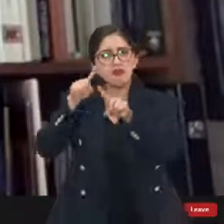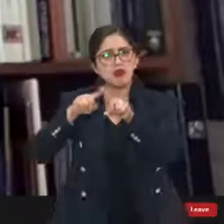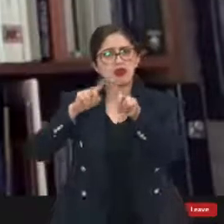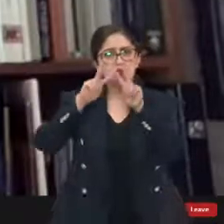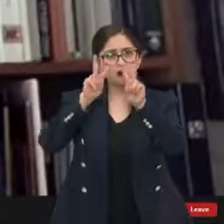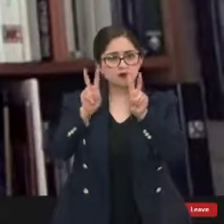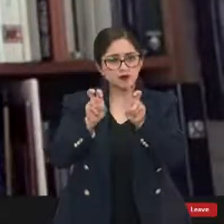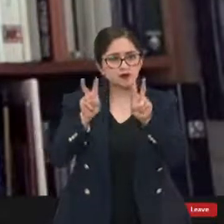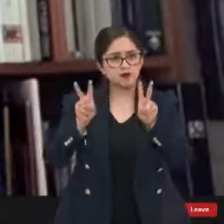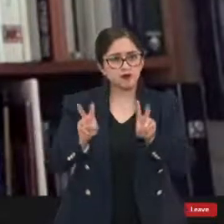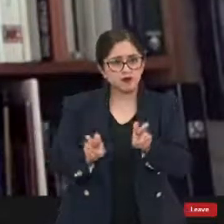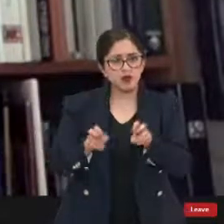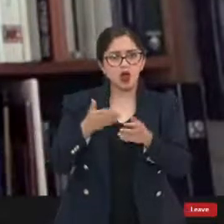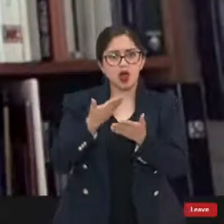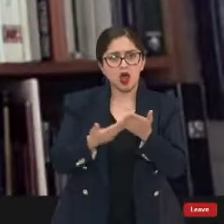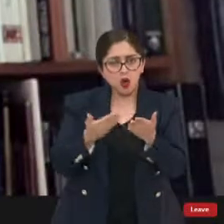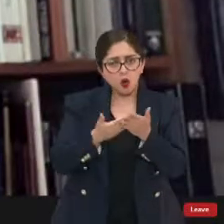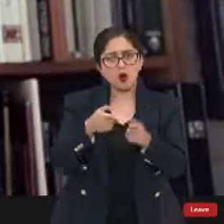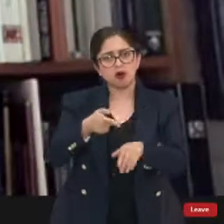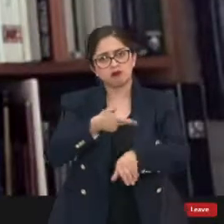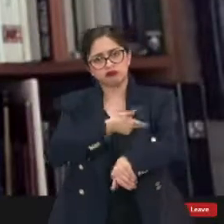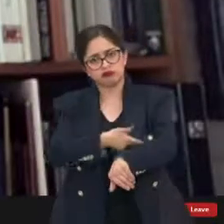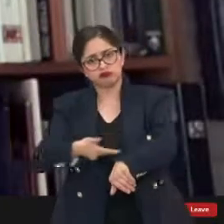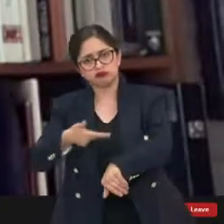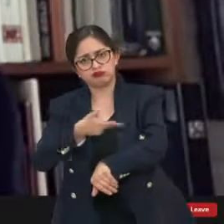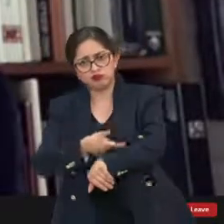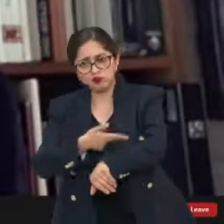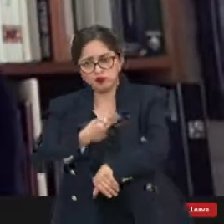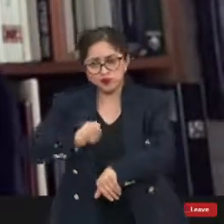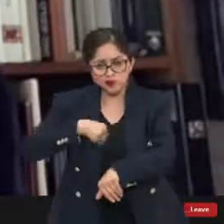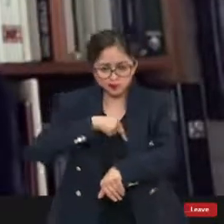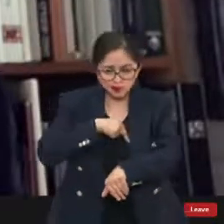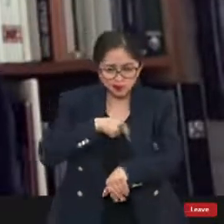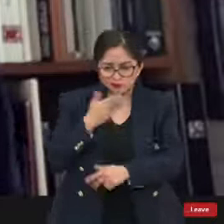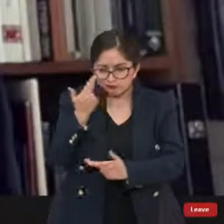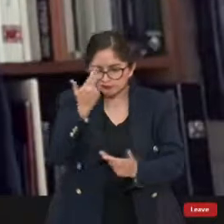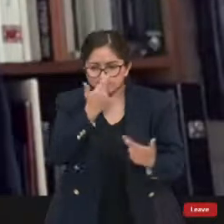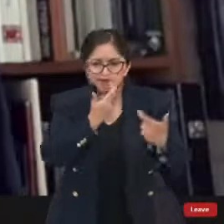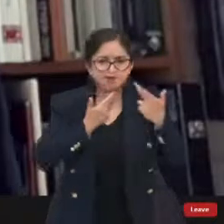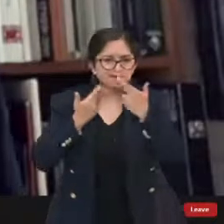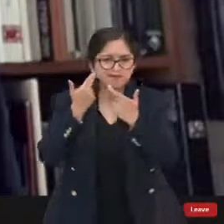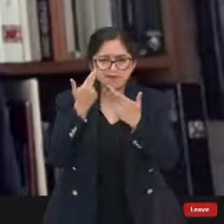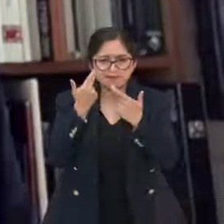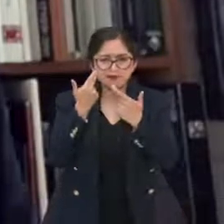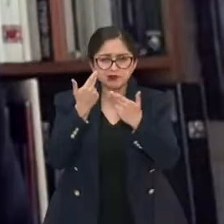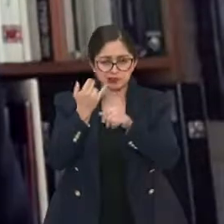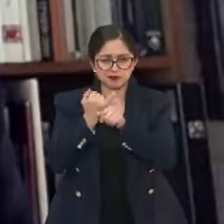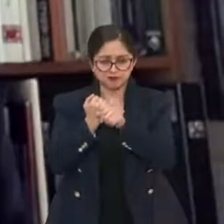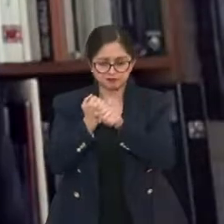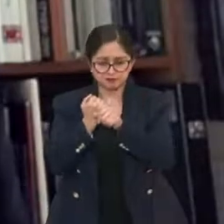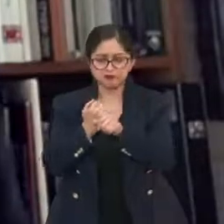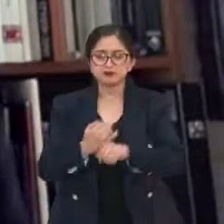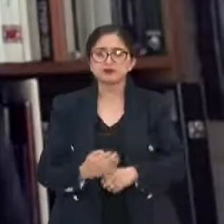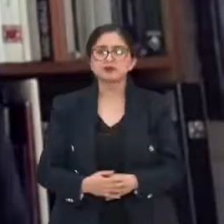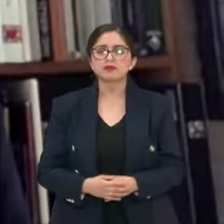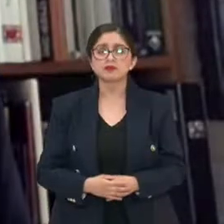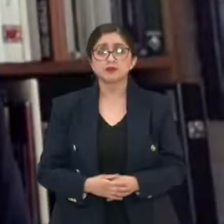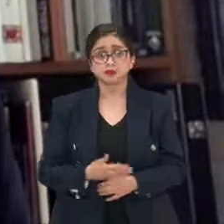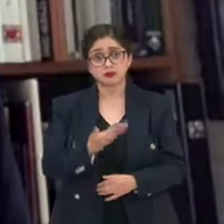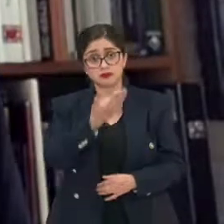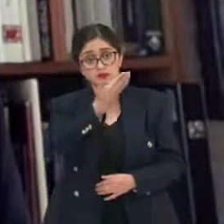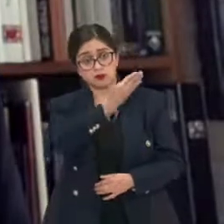country, which marks lots of the protagonism that we are analyzing today.